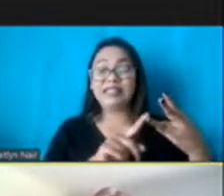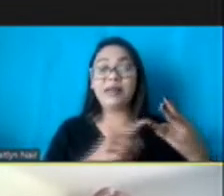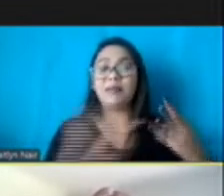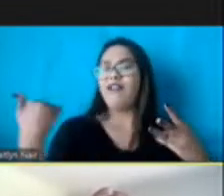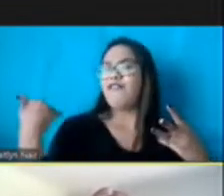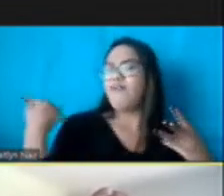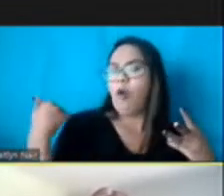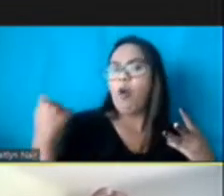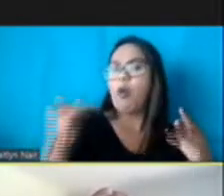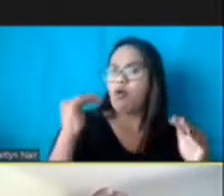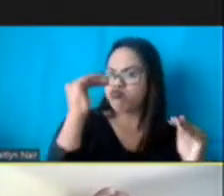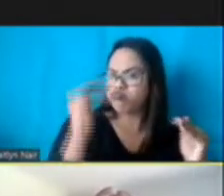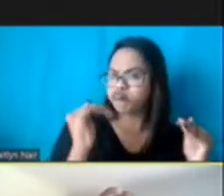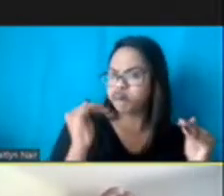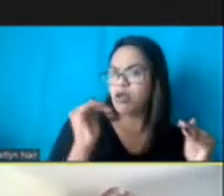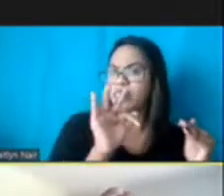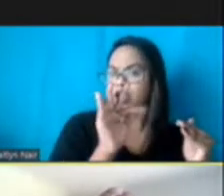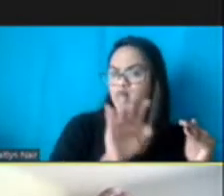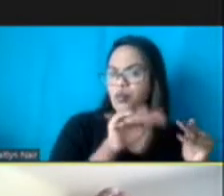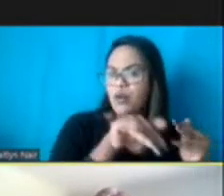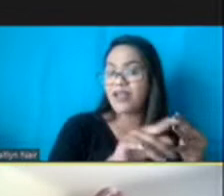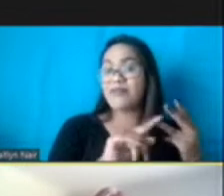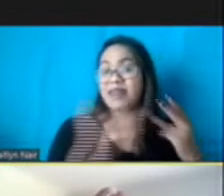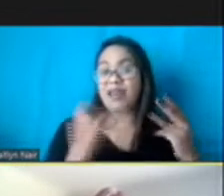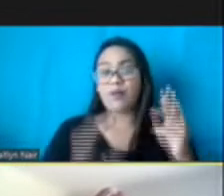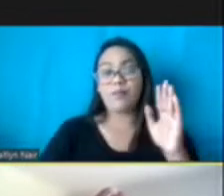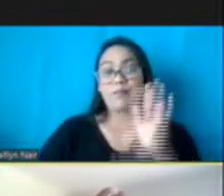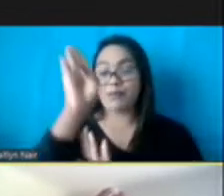smaller 3rd wave. Limpopo seen